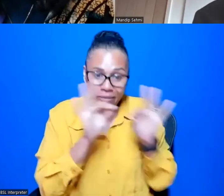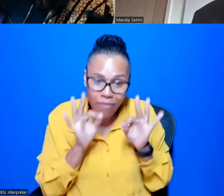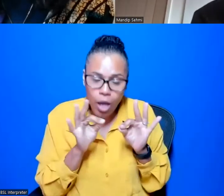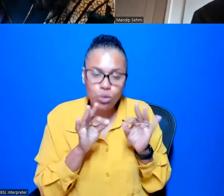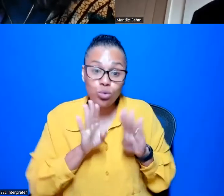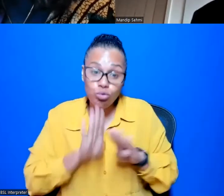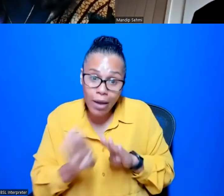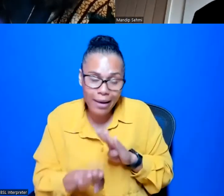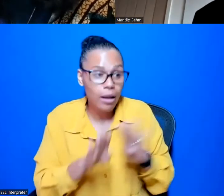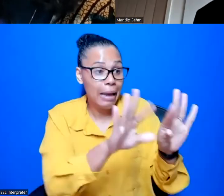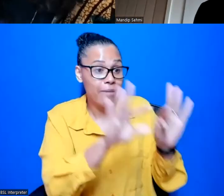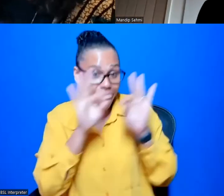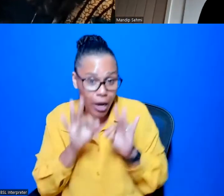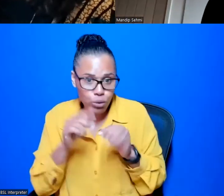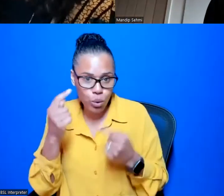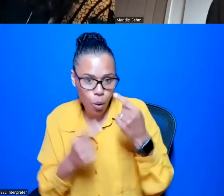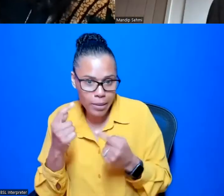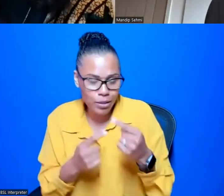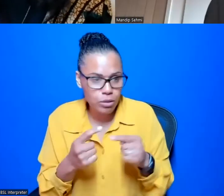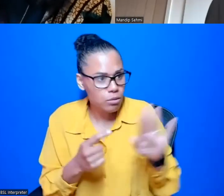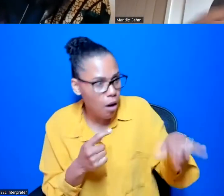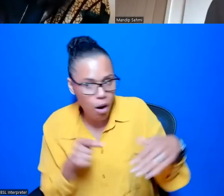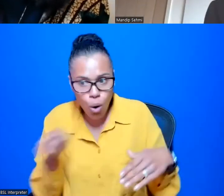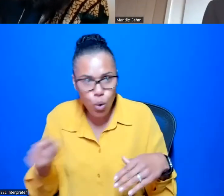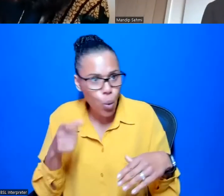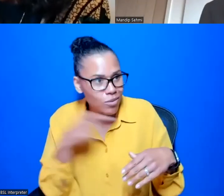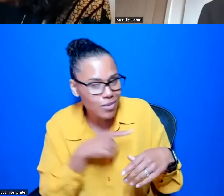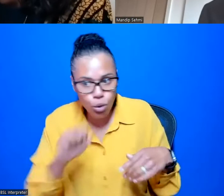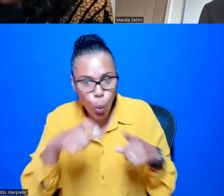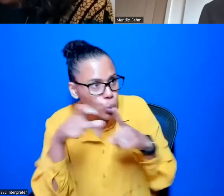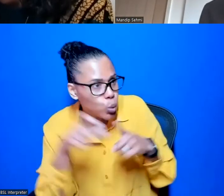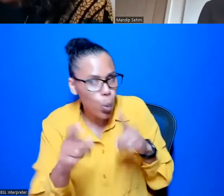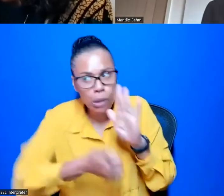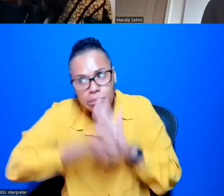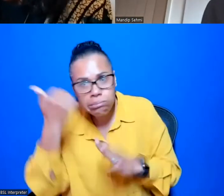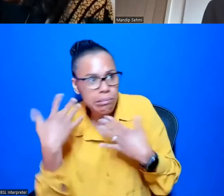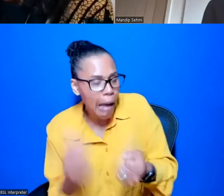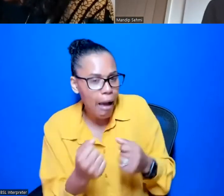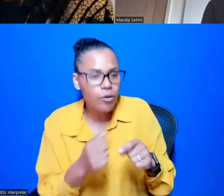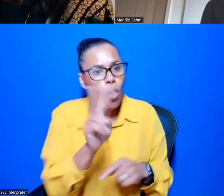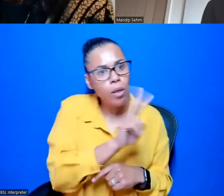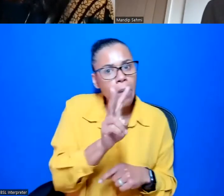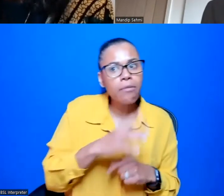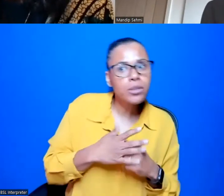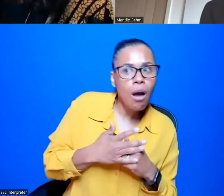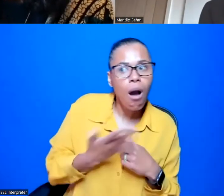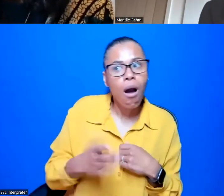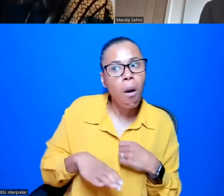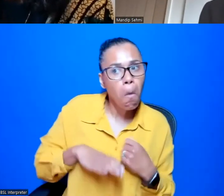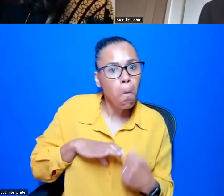and really share, how talented that child is, it gives the parents confidence to give more time to them into that